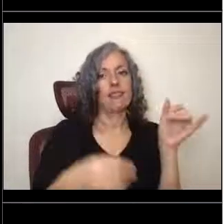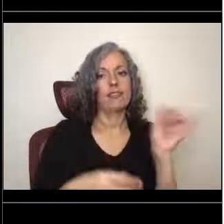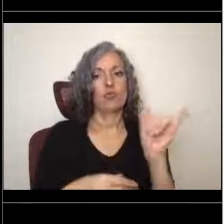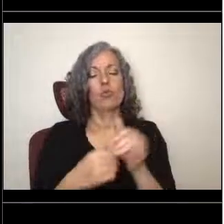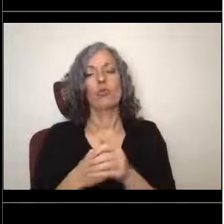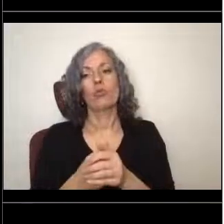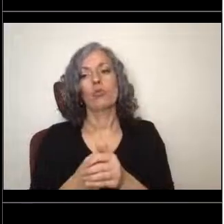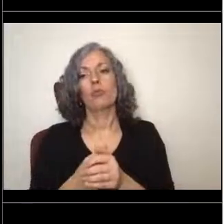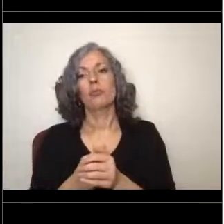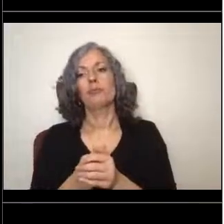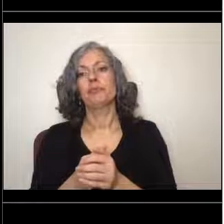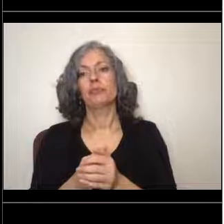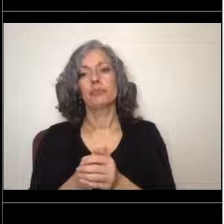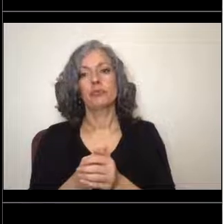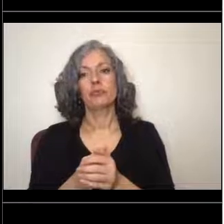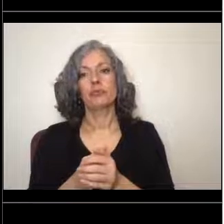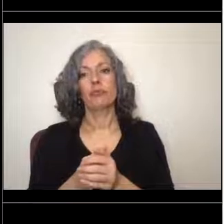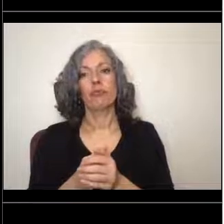rubrics.